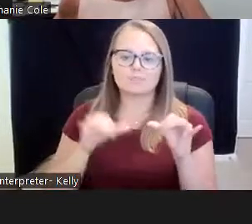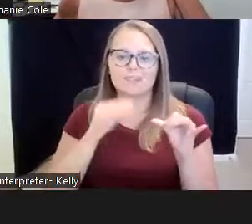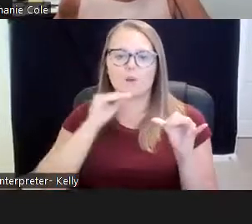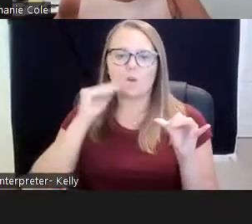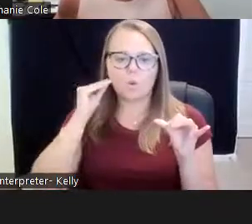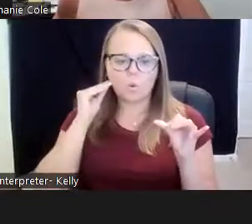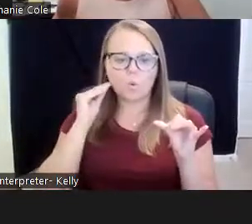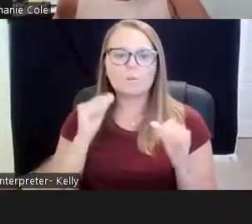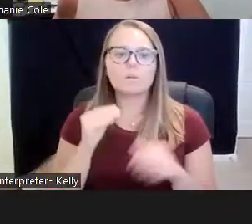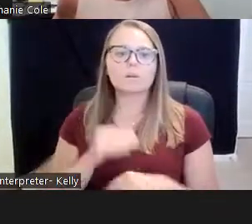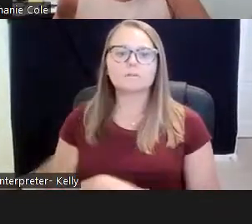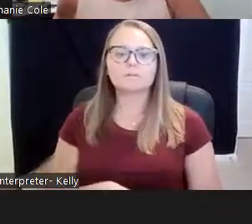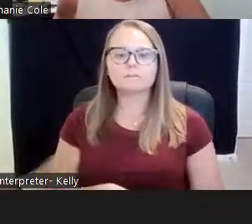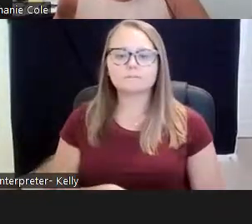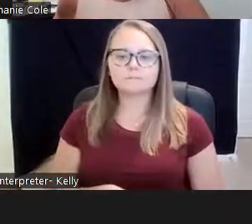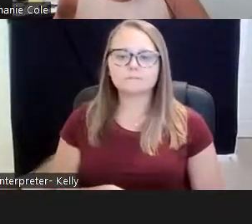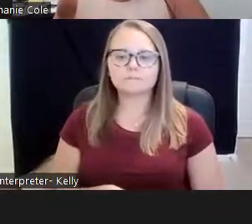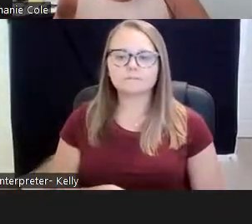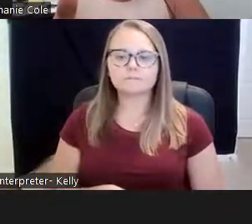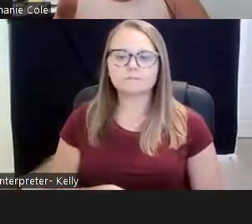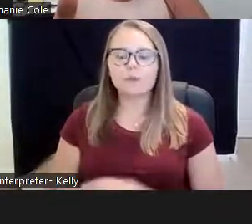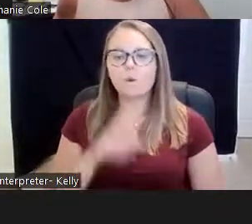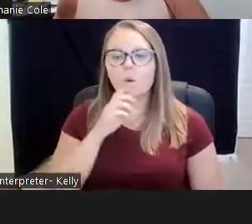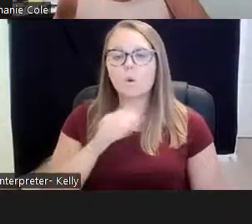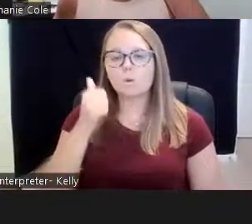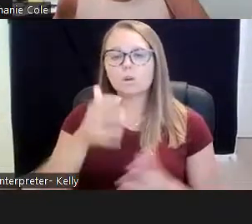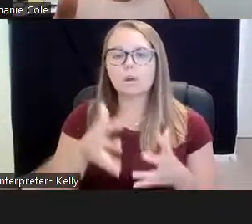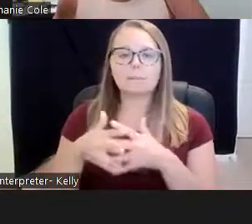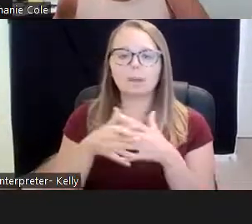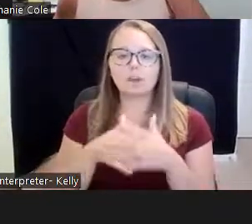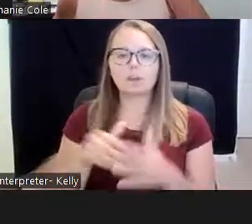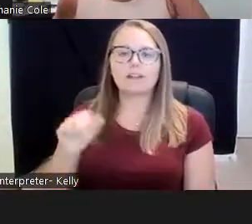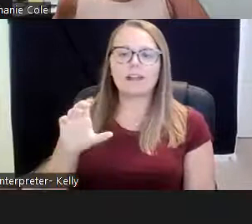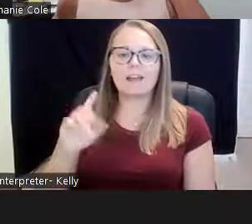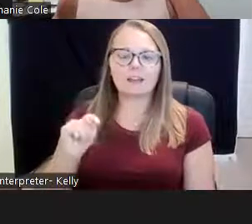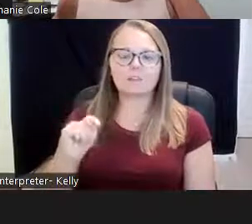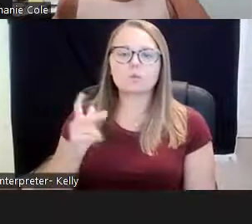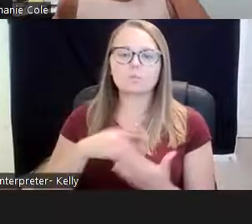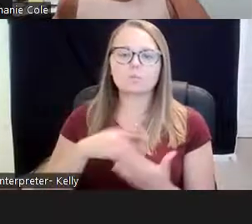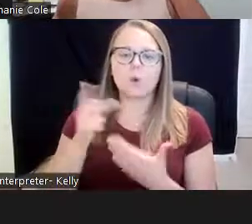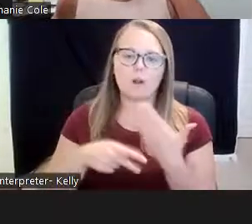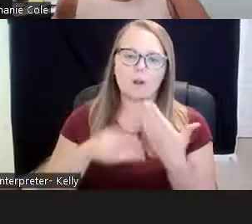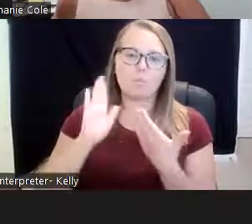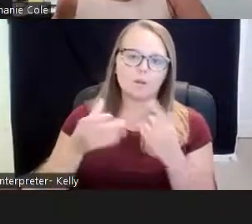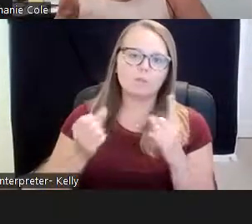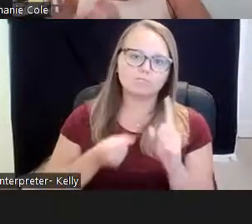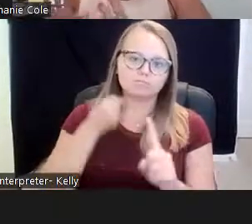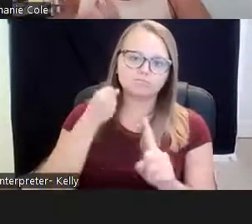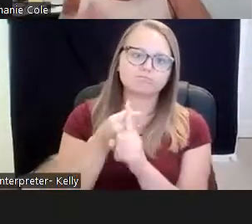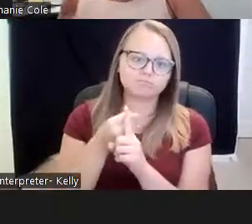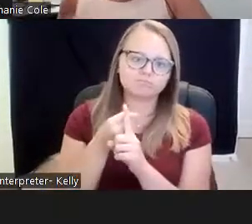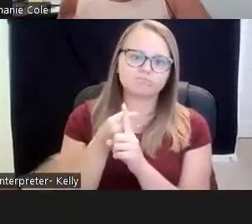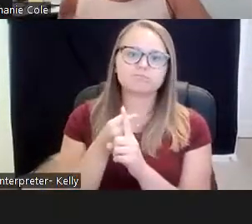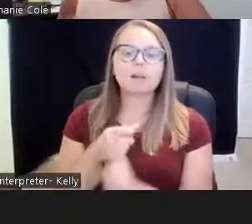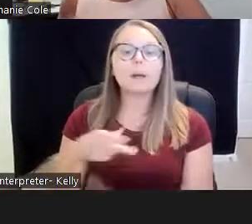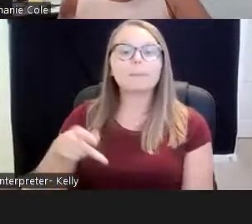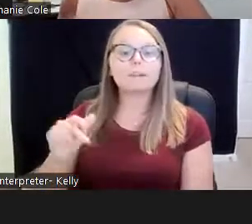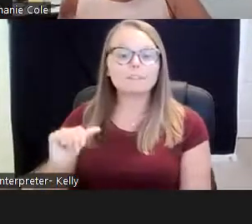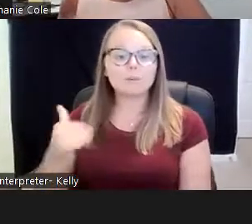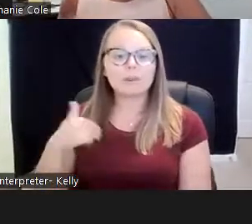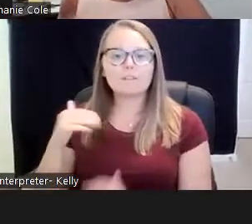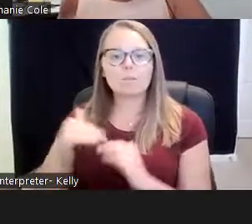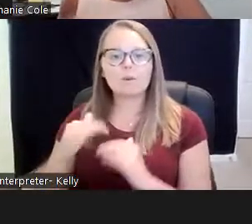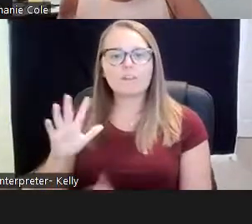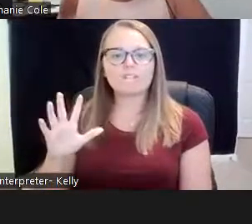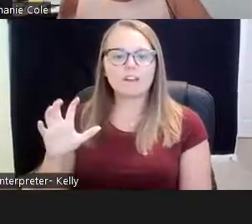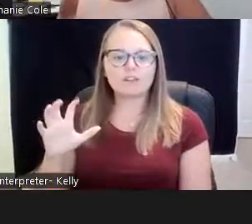that were to come, and that our Older Americans Act programs would be impacted in that. In Pennsylvania, we have more than